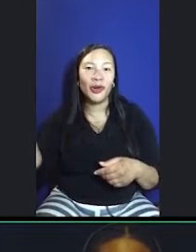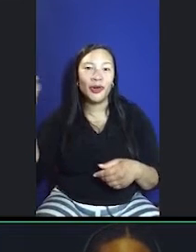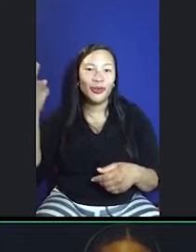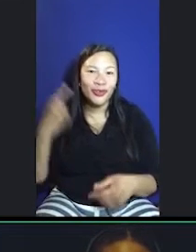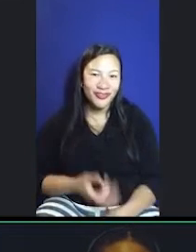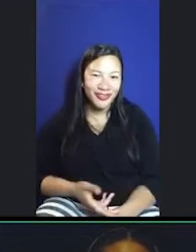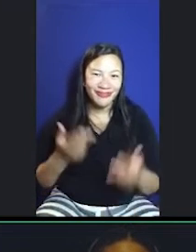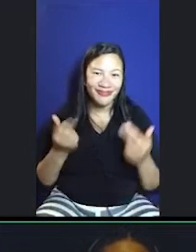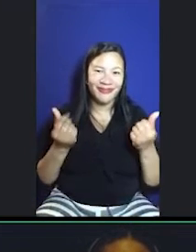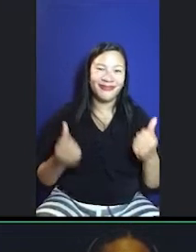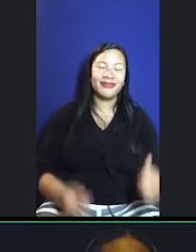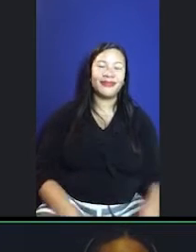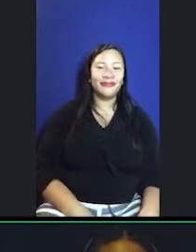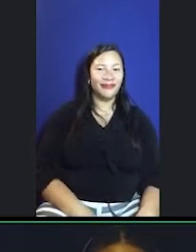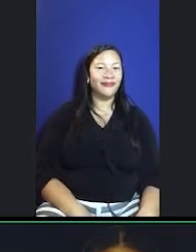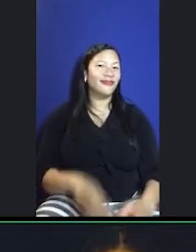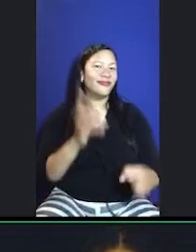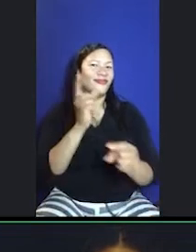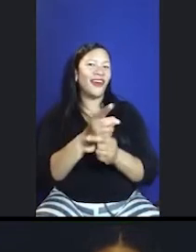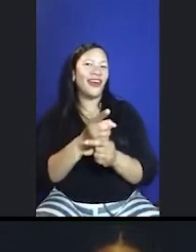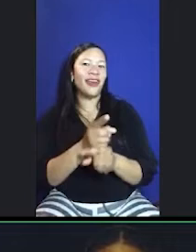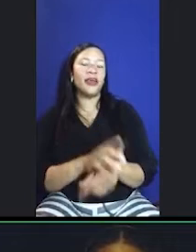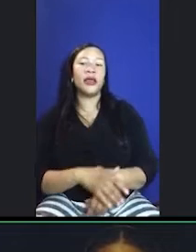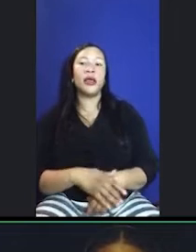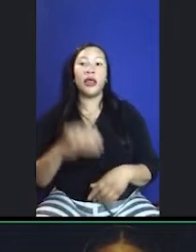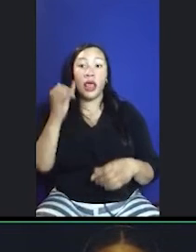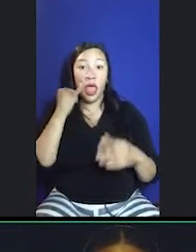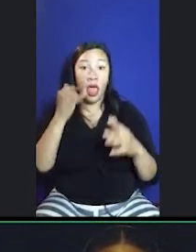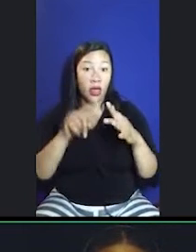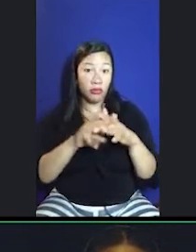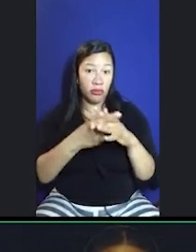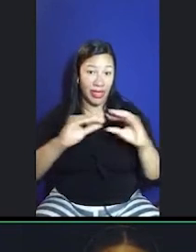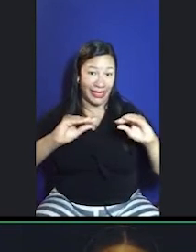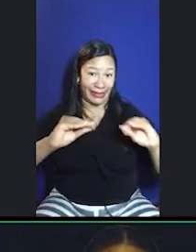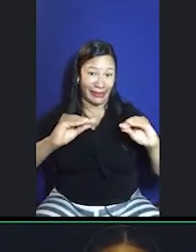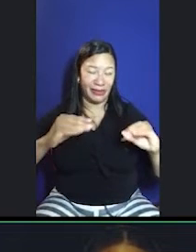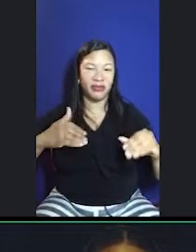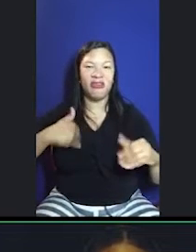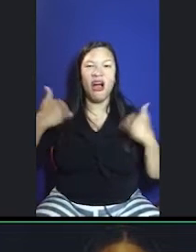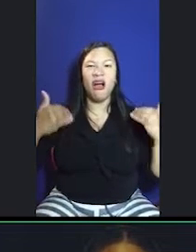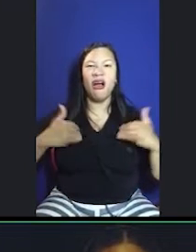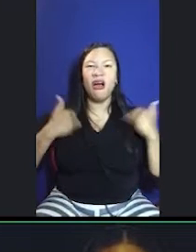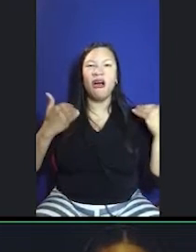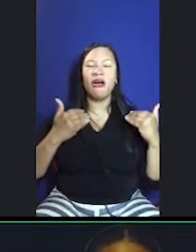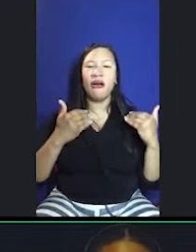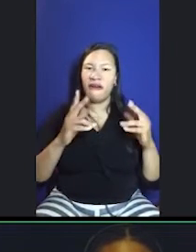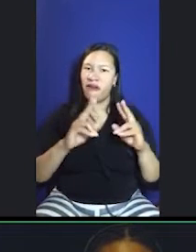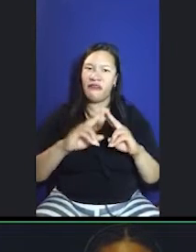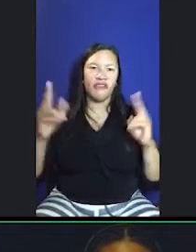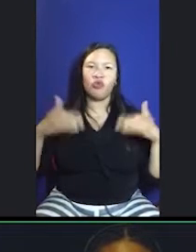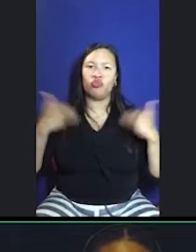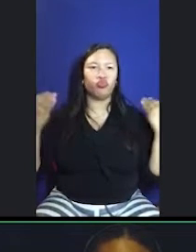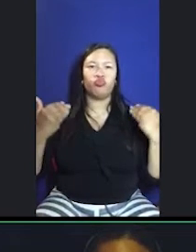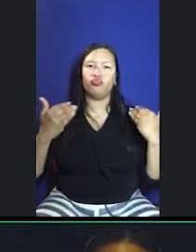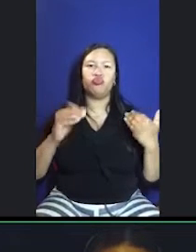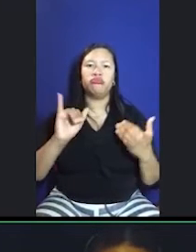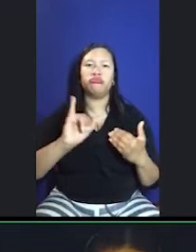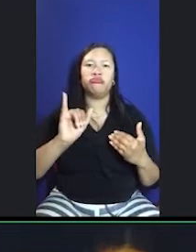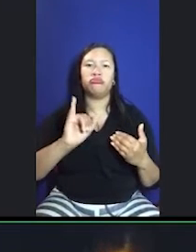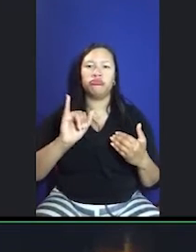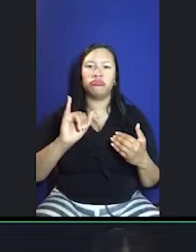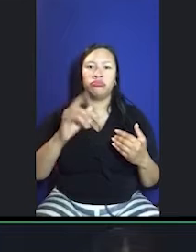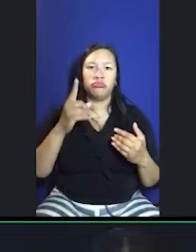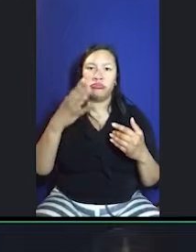Right. So you should, and like definitely if you start or teach a young person at a very young age, brains are